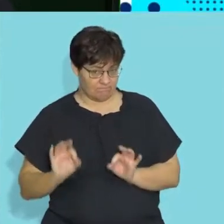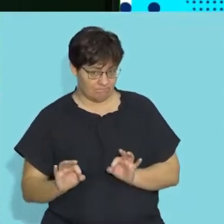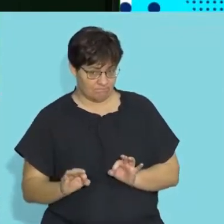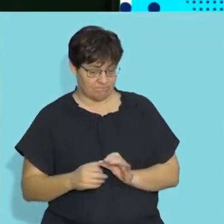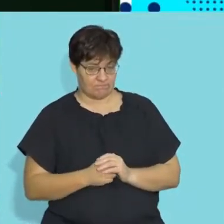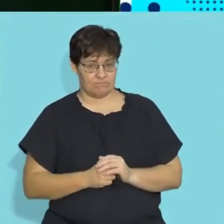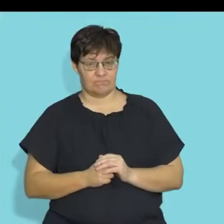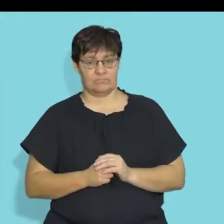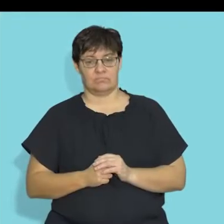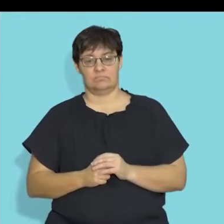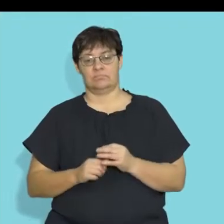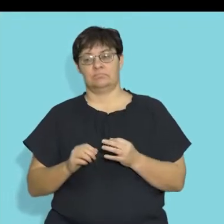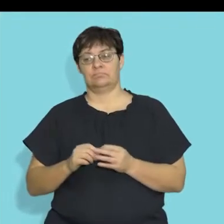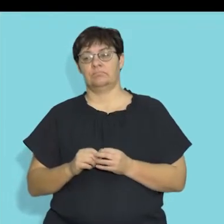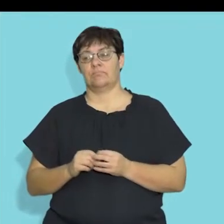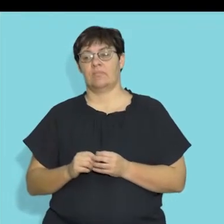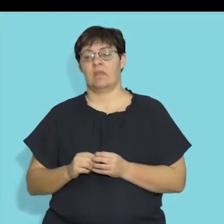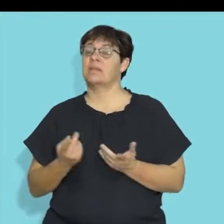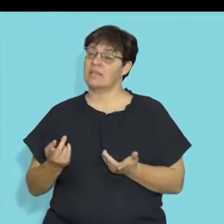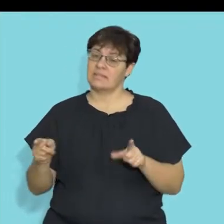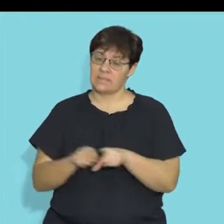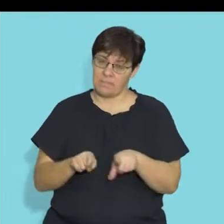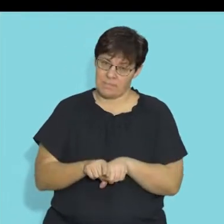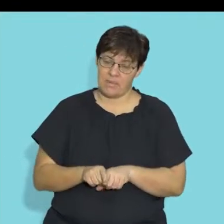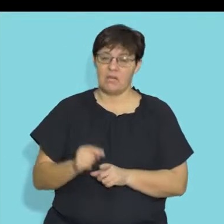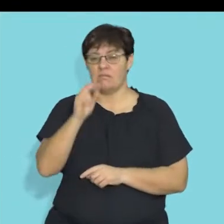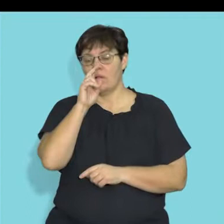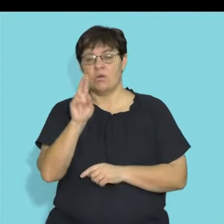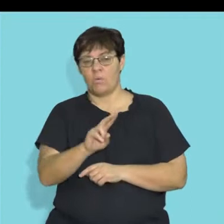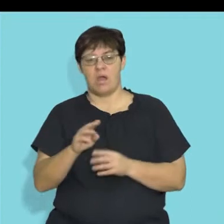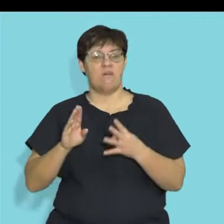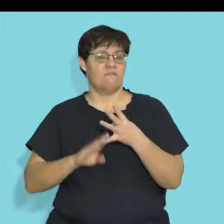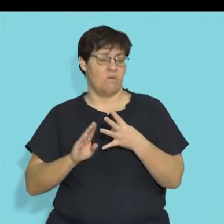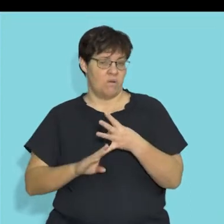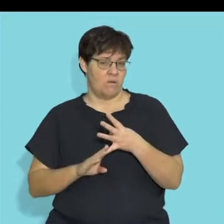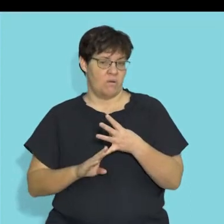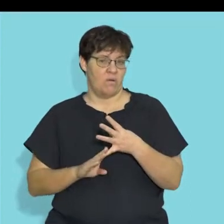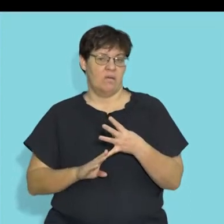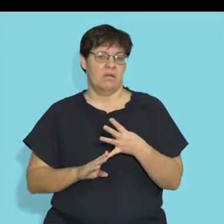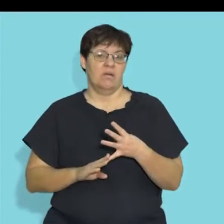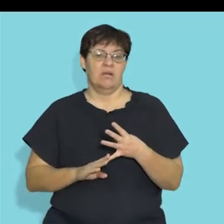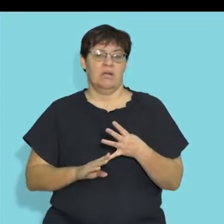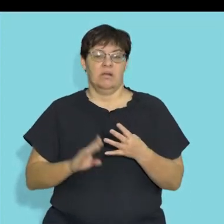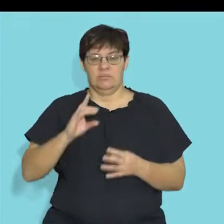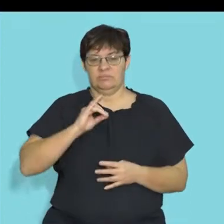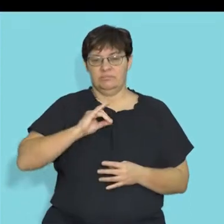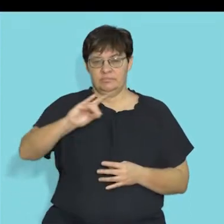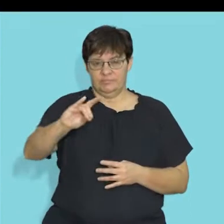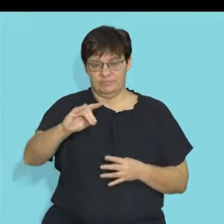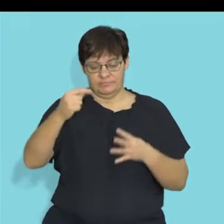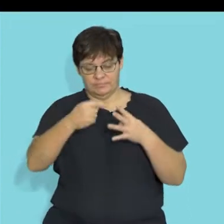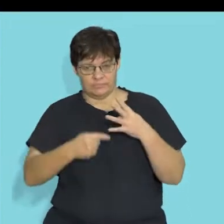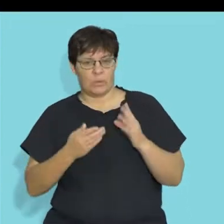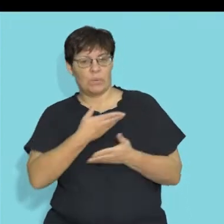Right. Number 3. And obviously, it also looks at, I think we're at number 4 now, it looks at non-cash items as